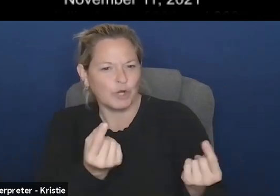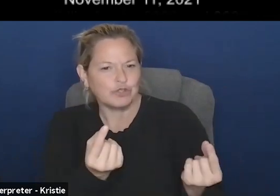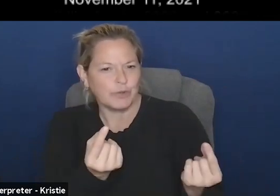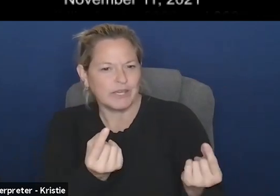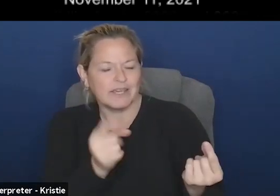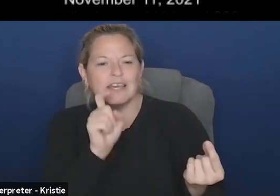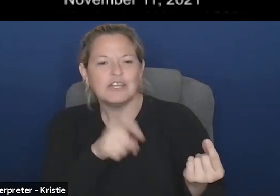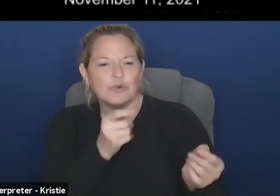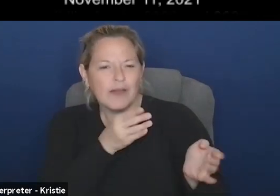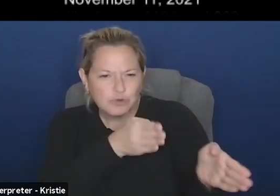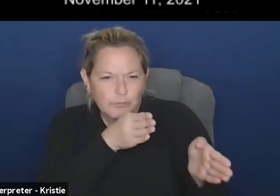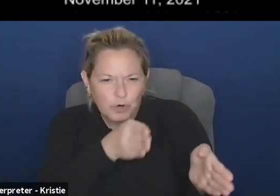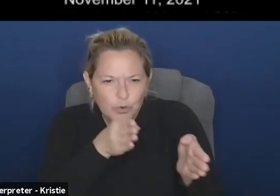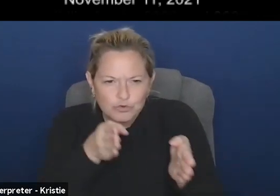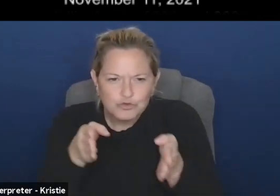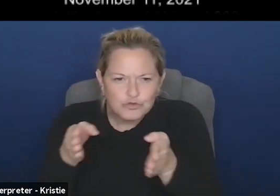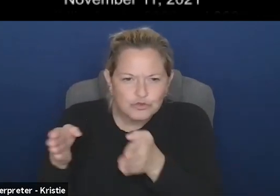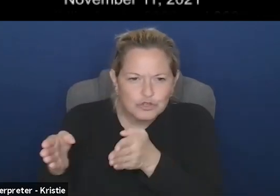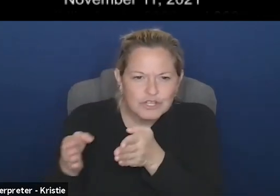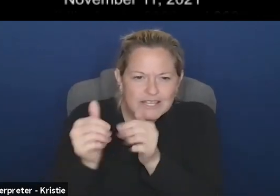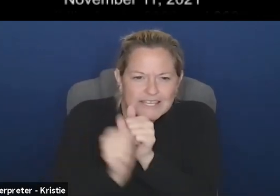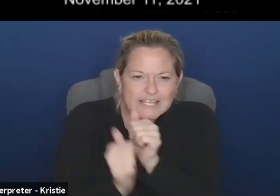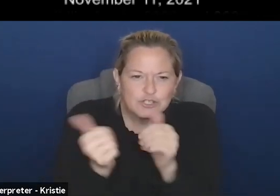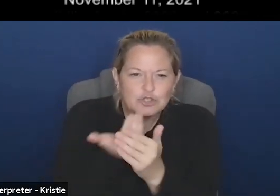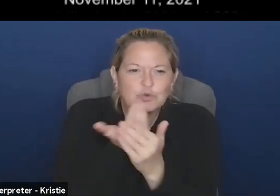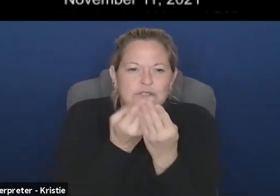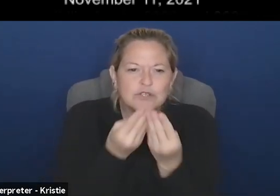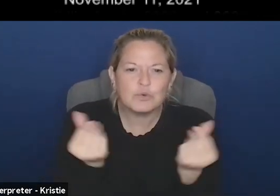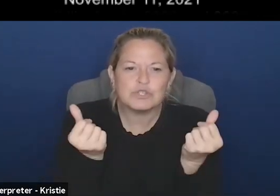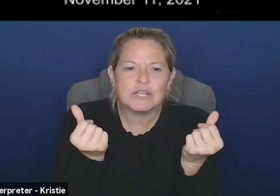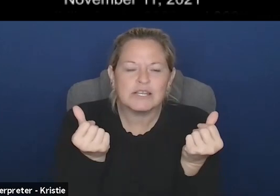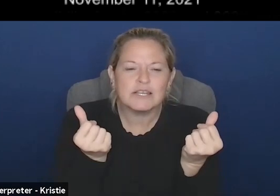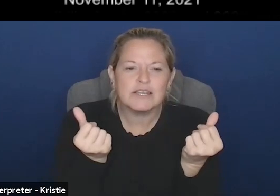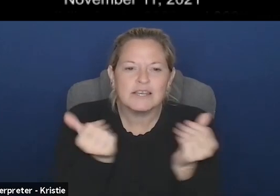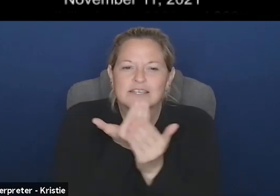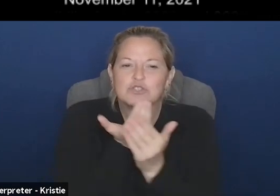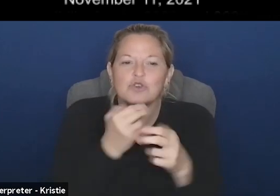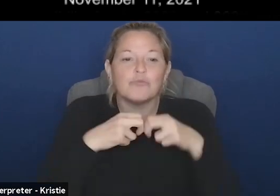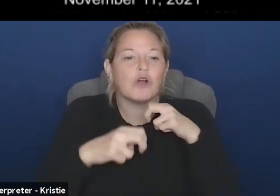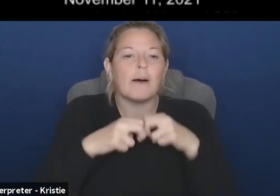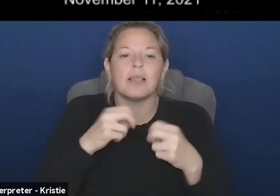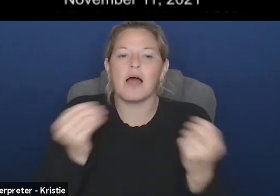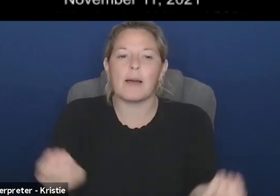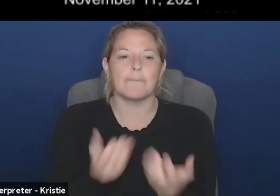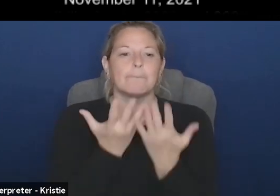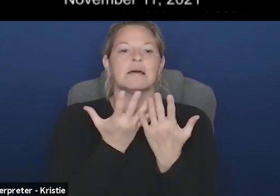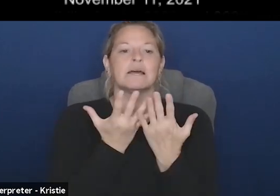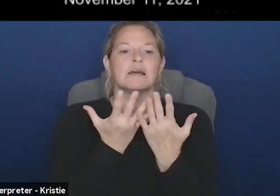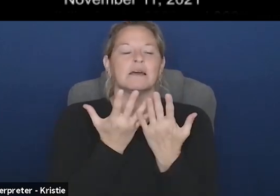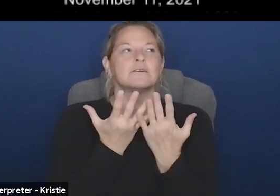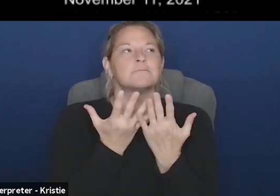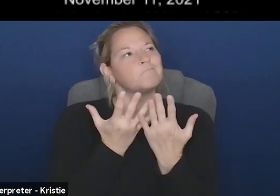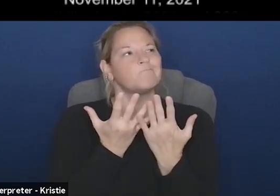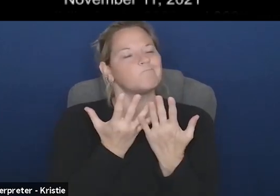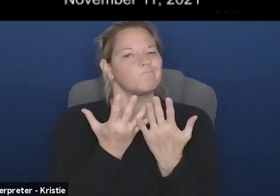approach each new solution, each new problem as a creativity, an exercise